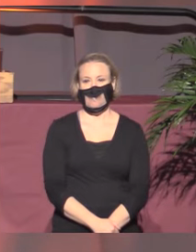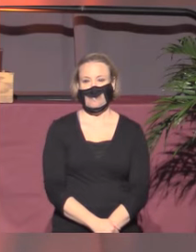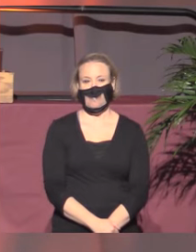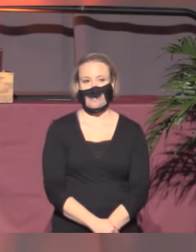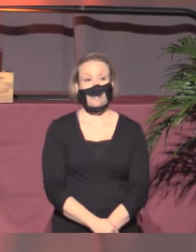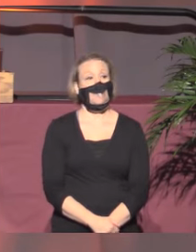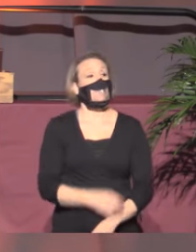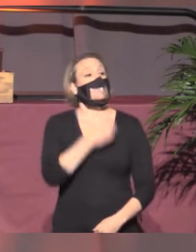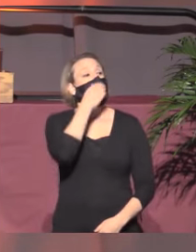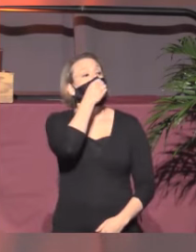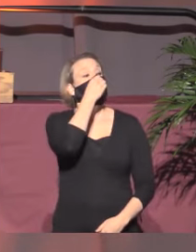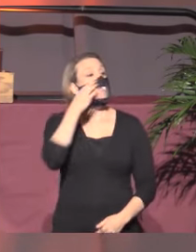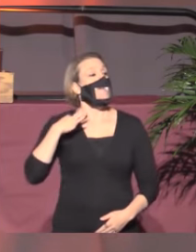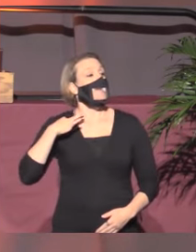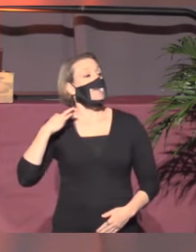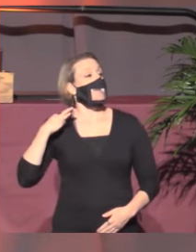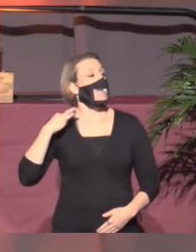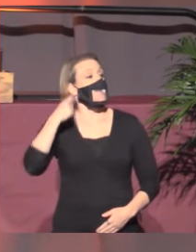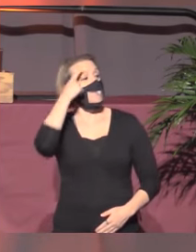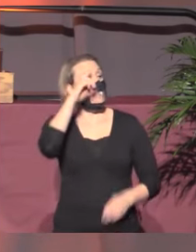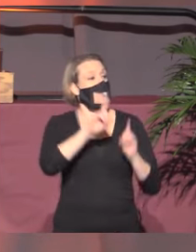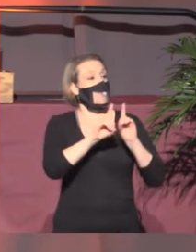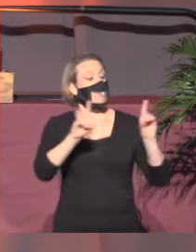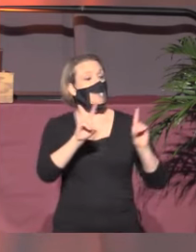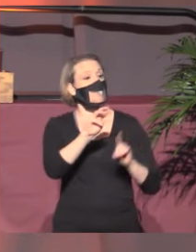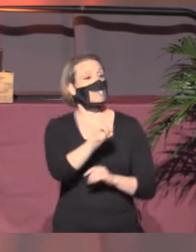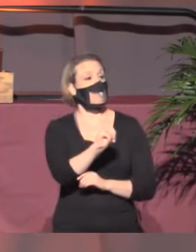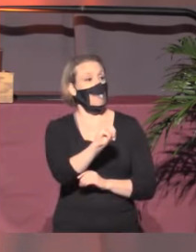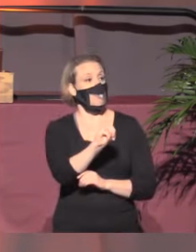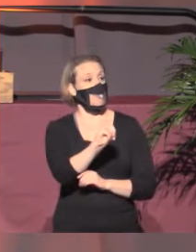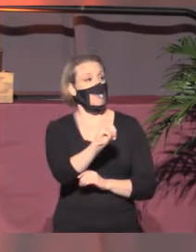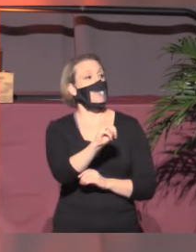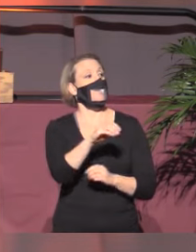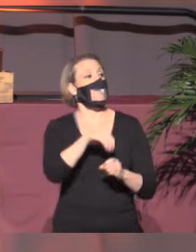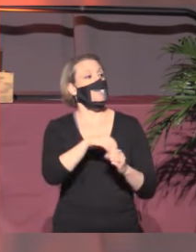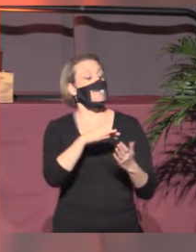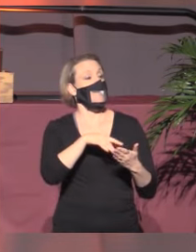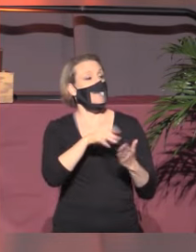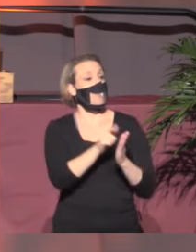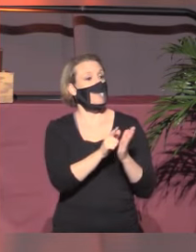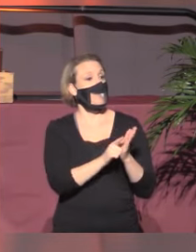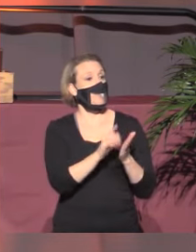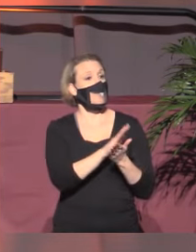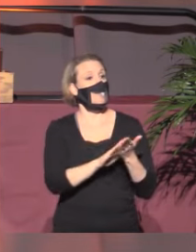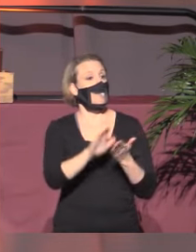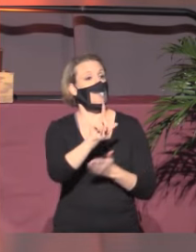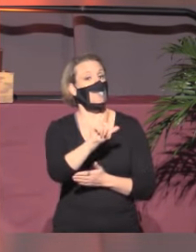Will the candidates for the degree of Master in the Study of Law in the College of Liberal Arts please